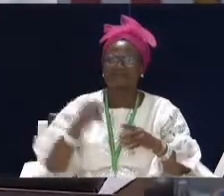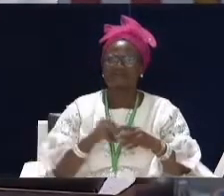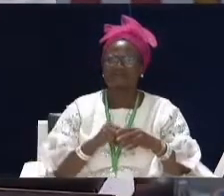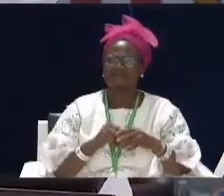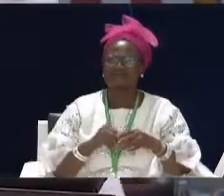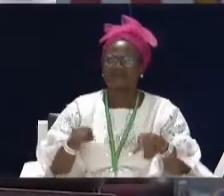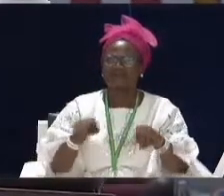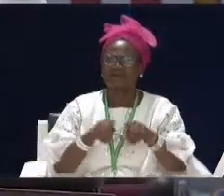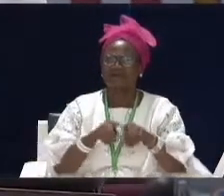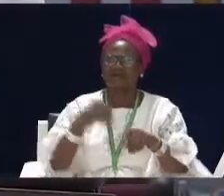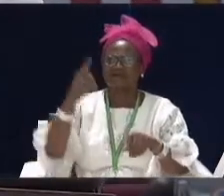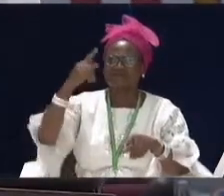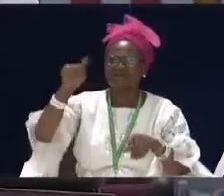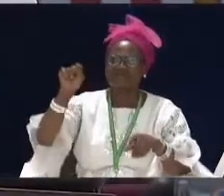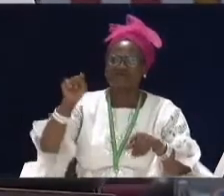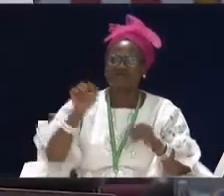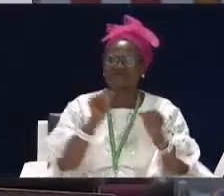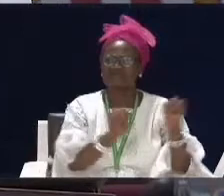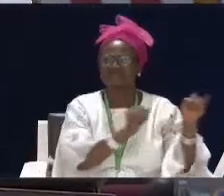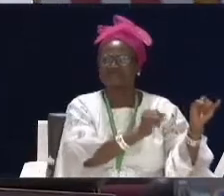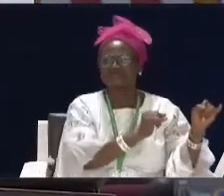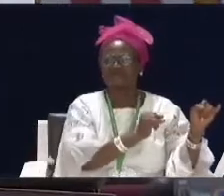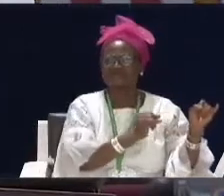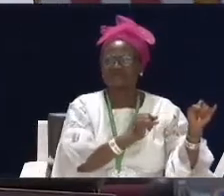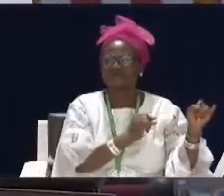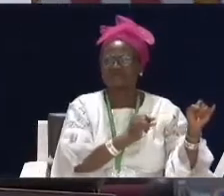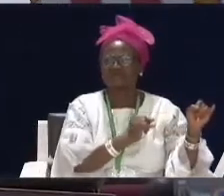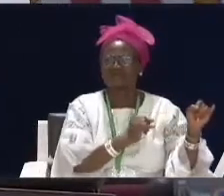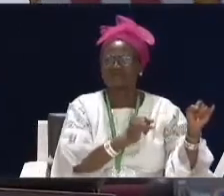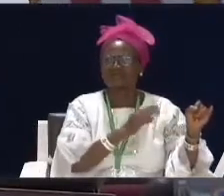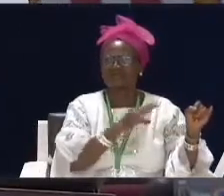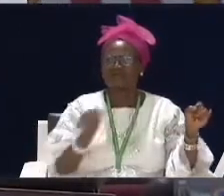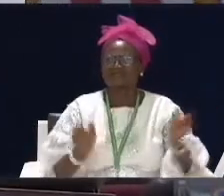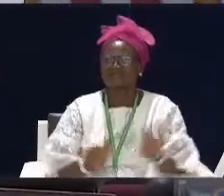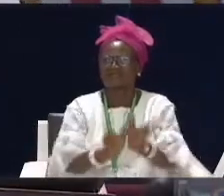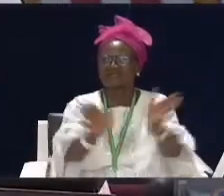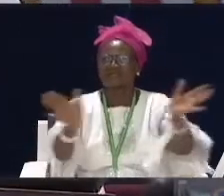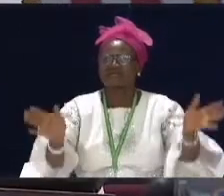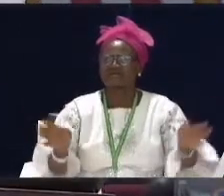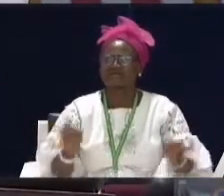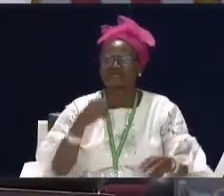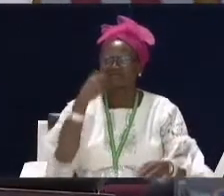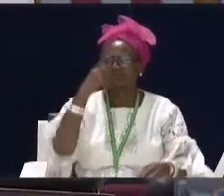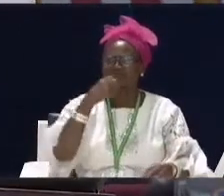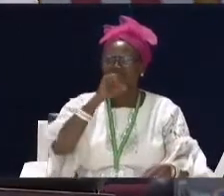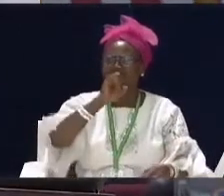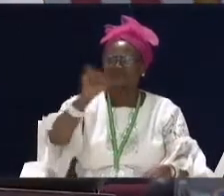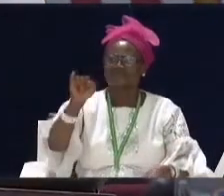As for individuals, and generally speaking,